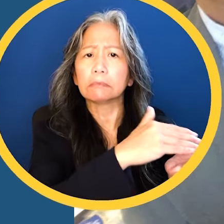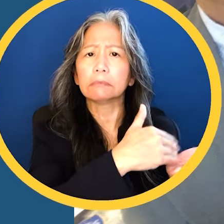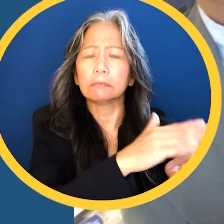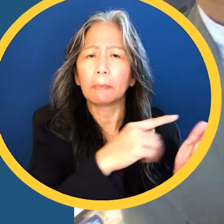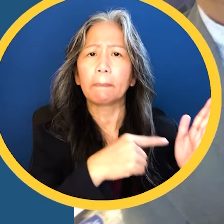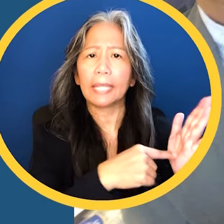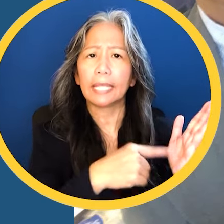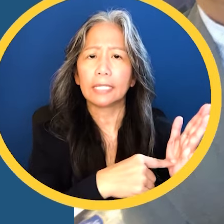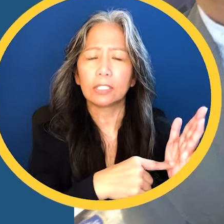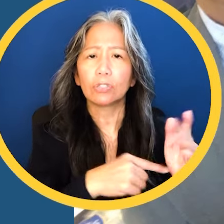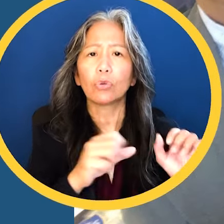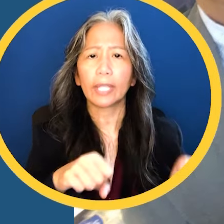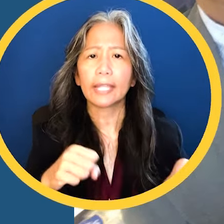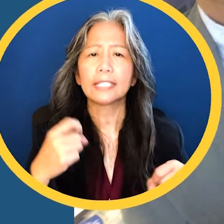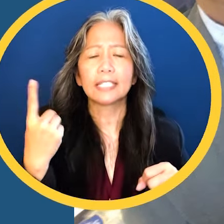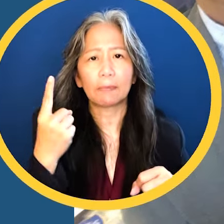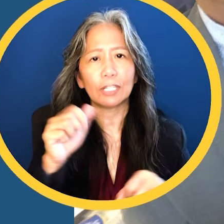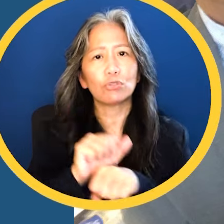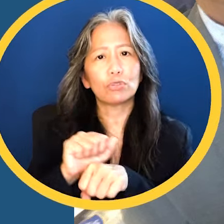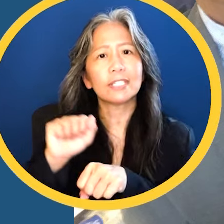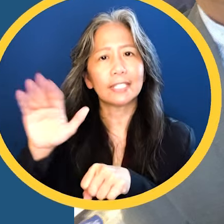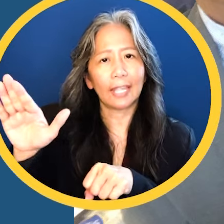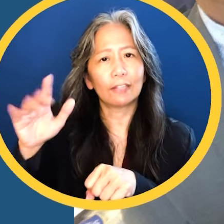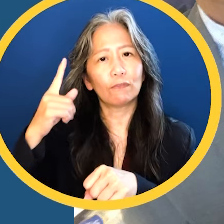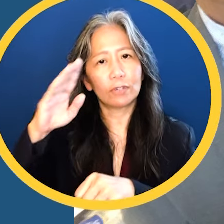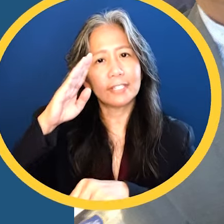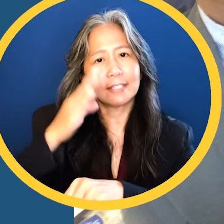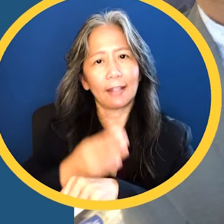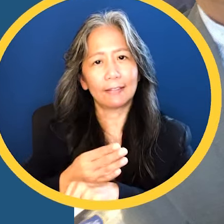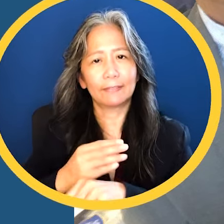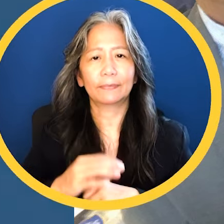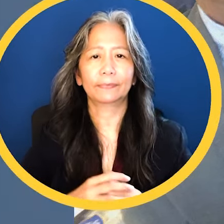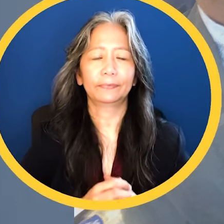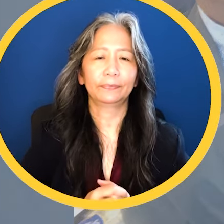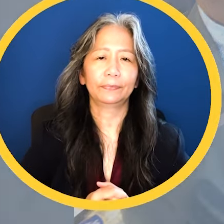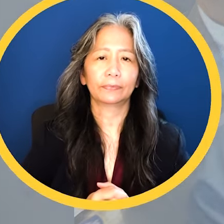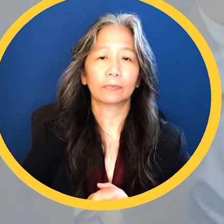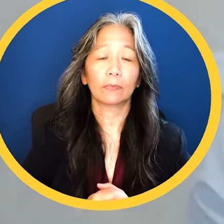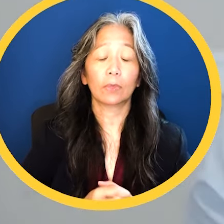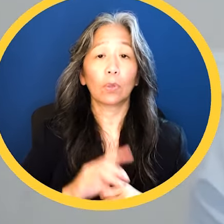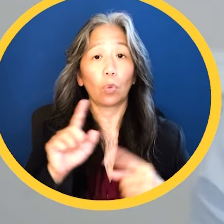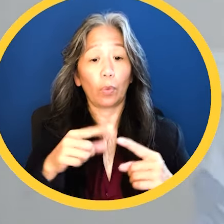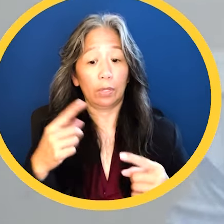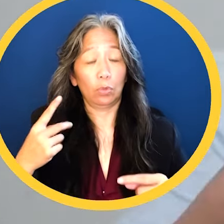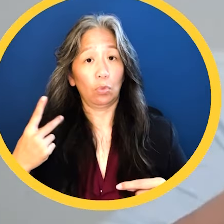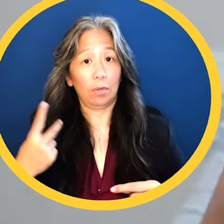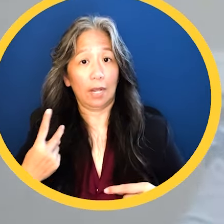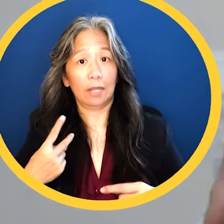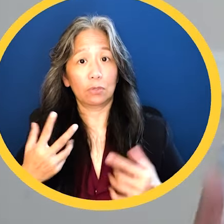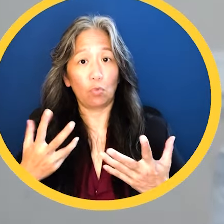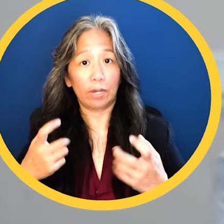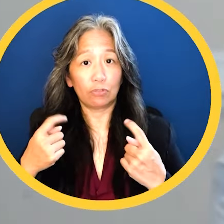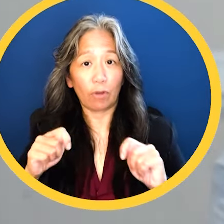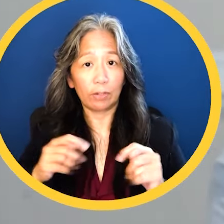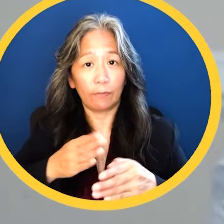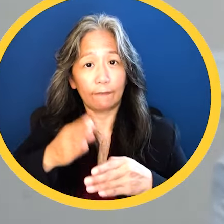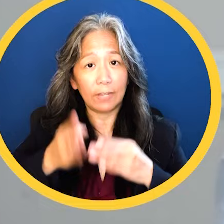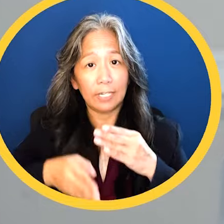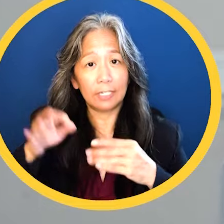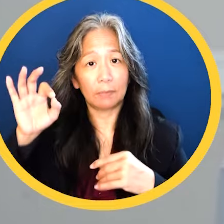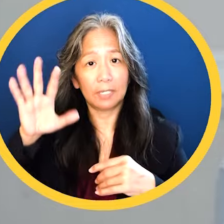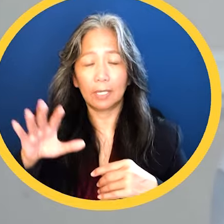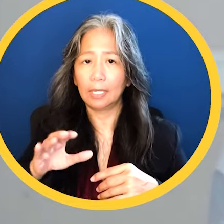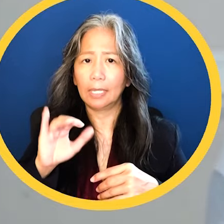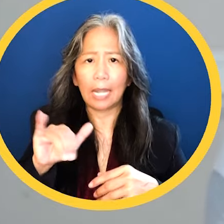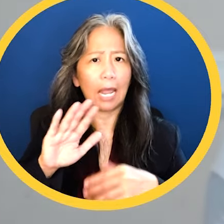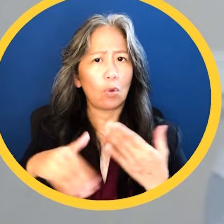bills just so that they would have something to send to their sons. When it came to us wanting, you know, trying to finish the ministry, that all the